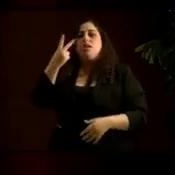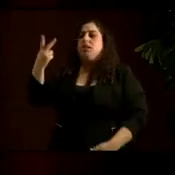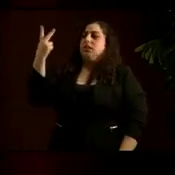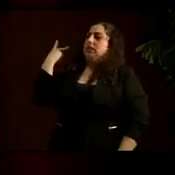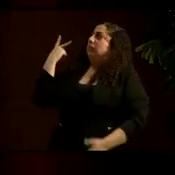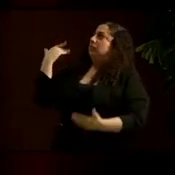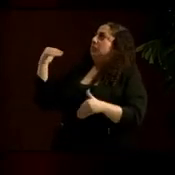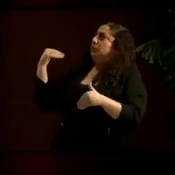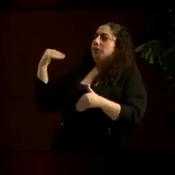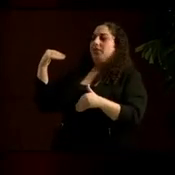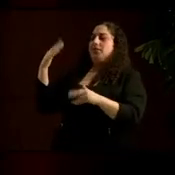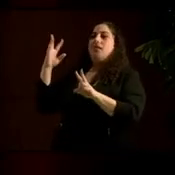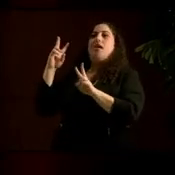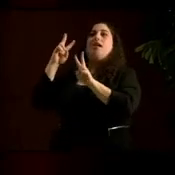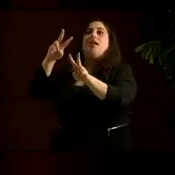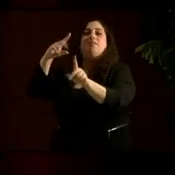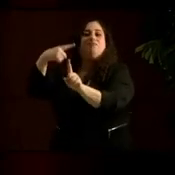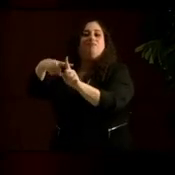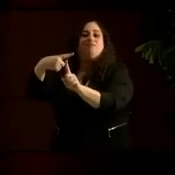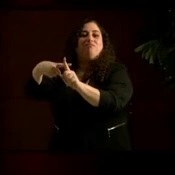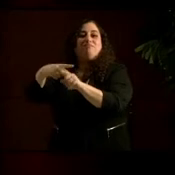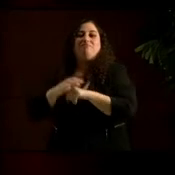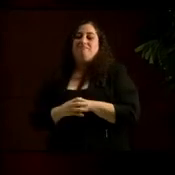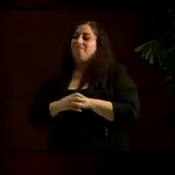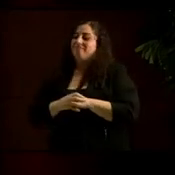come. Thank you.